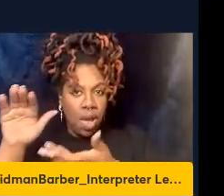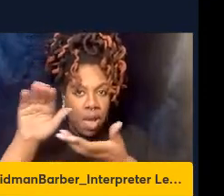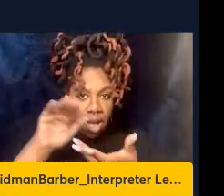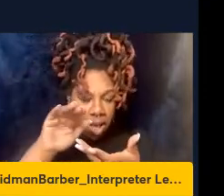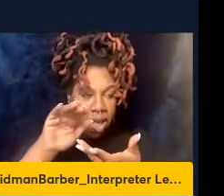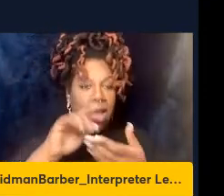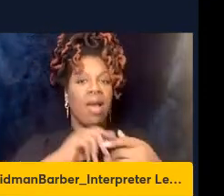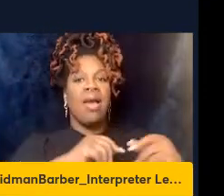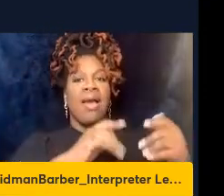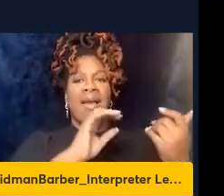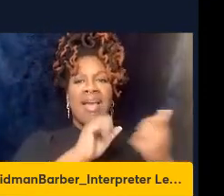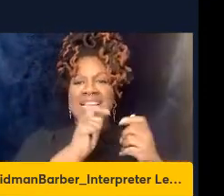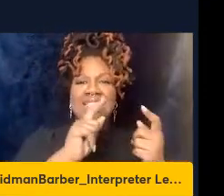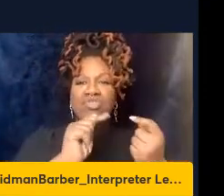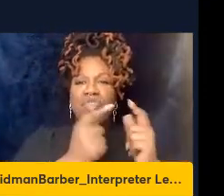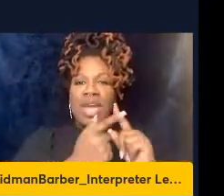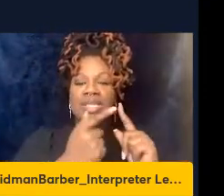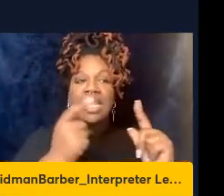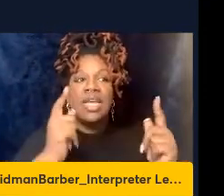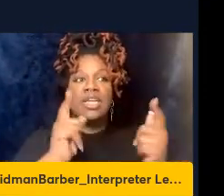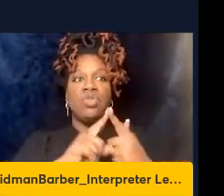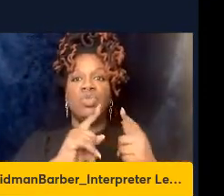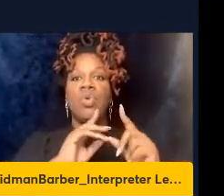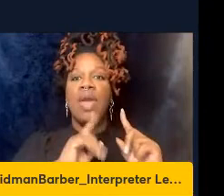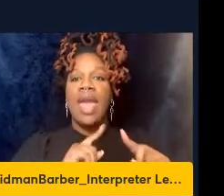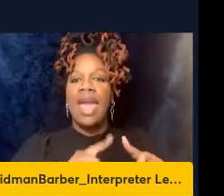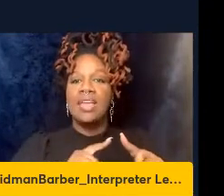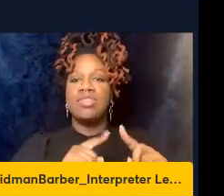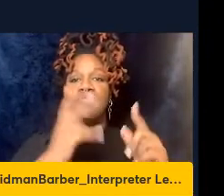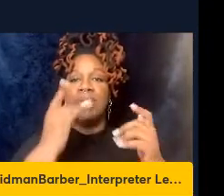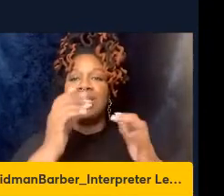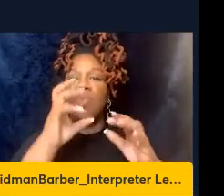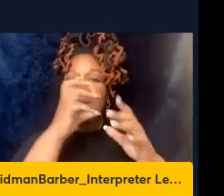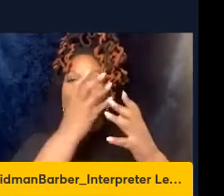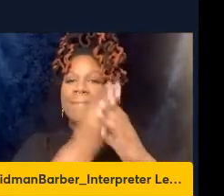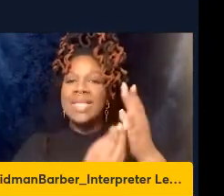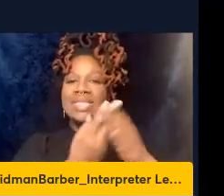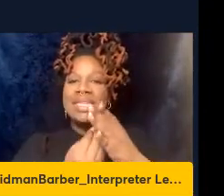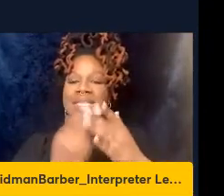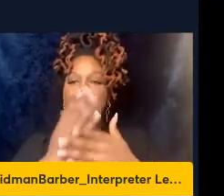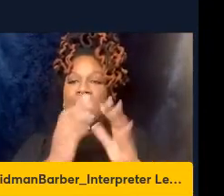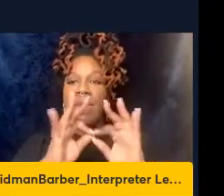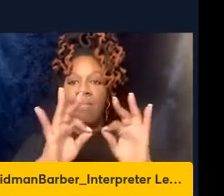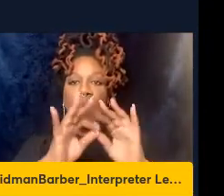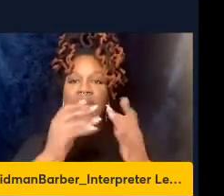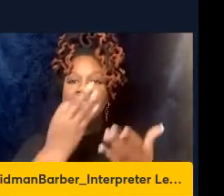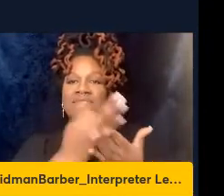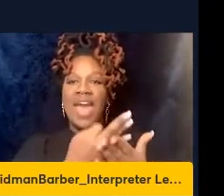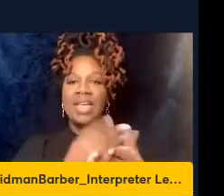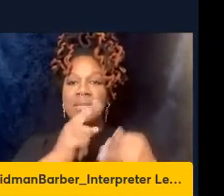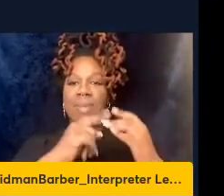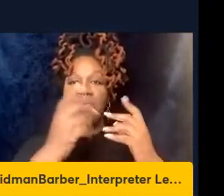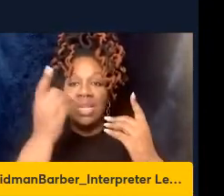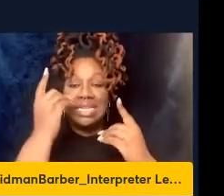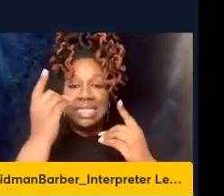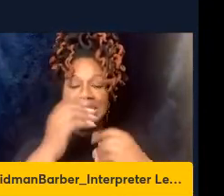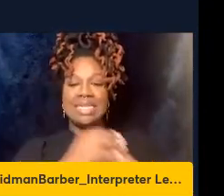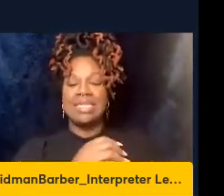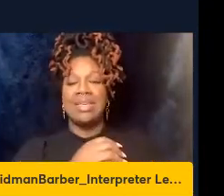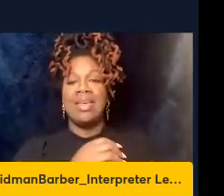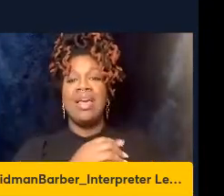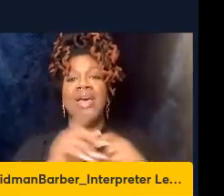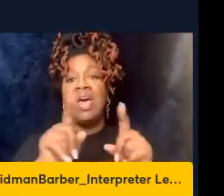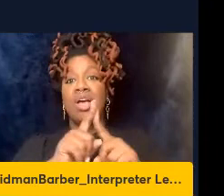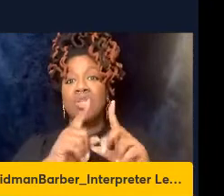it doesn't translate because we're missing some of the important indicators of disease. And another big hurdle is that in the field, we